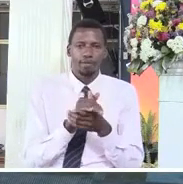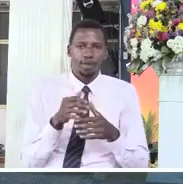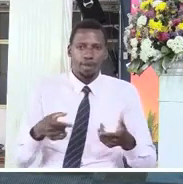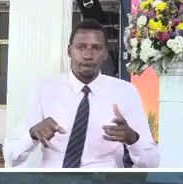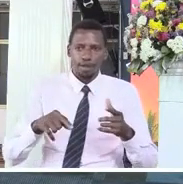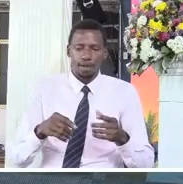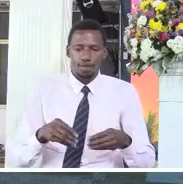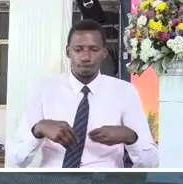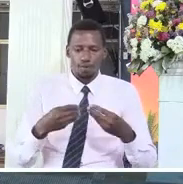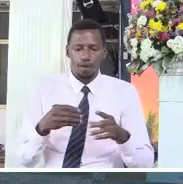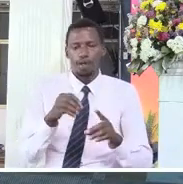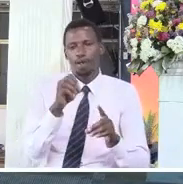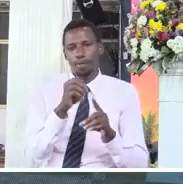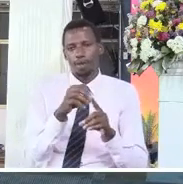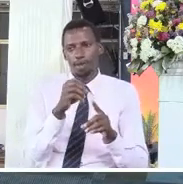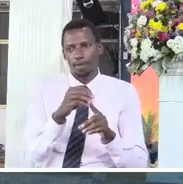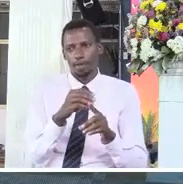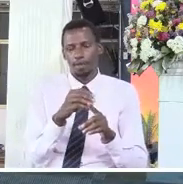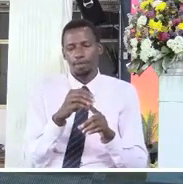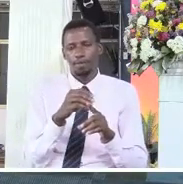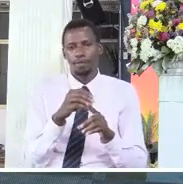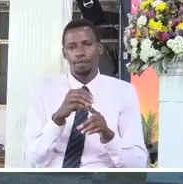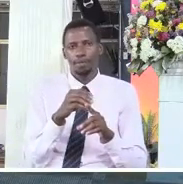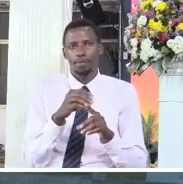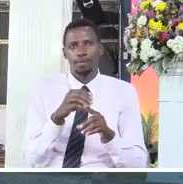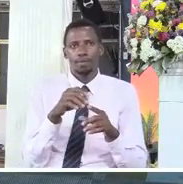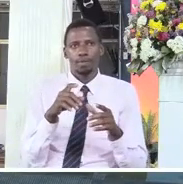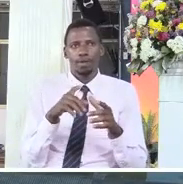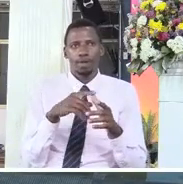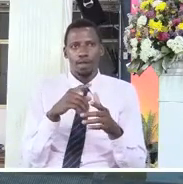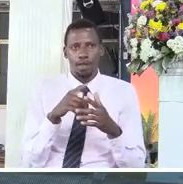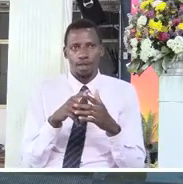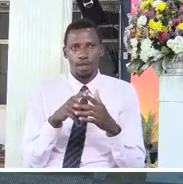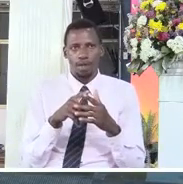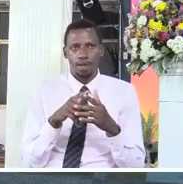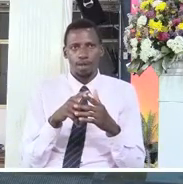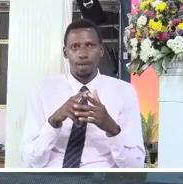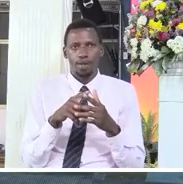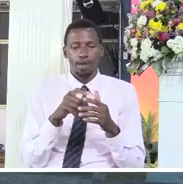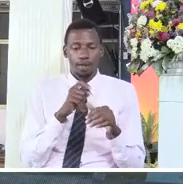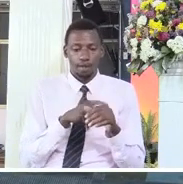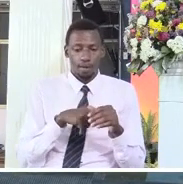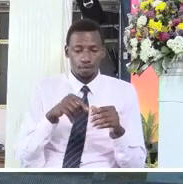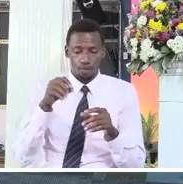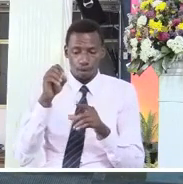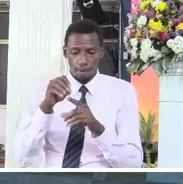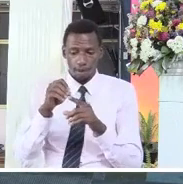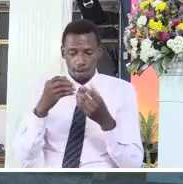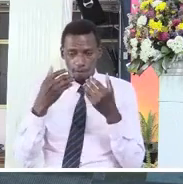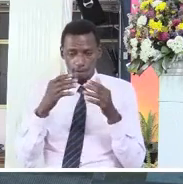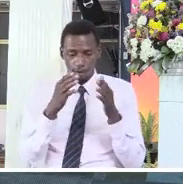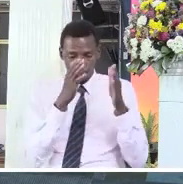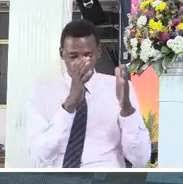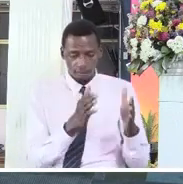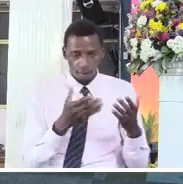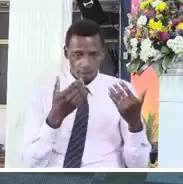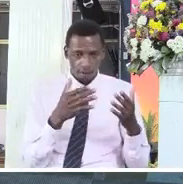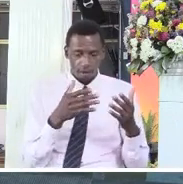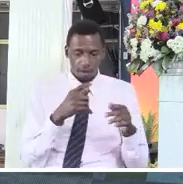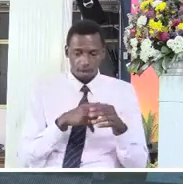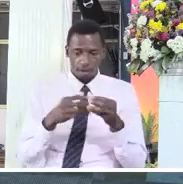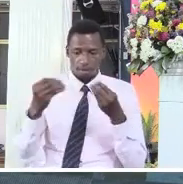provide mentorship as the mentors and them as mentees. Let us be, as mentors,